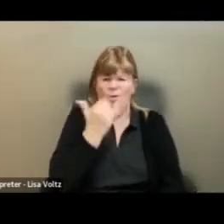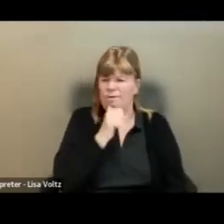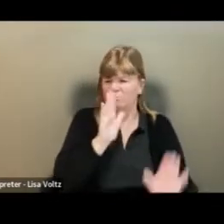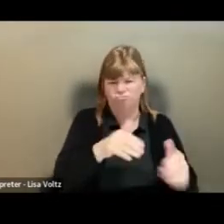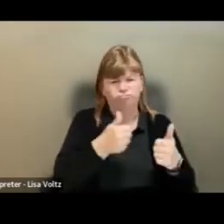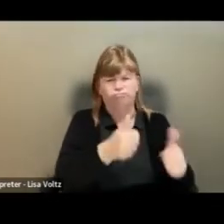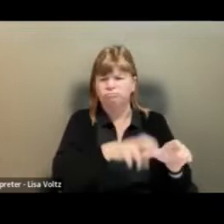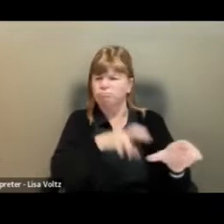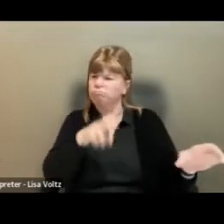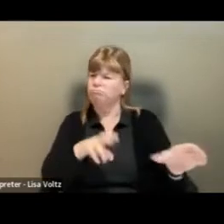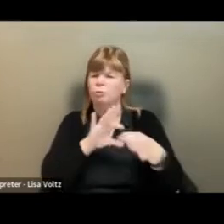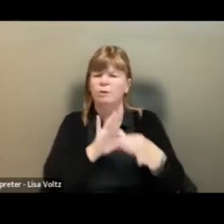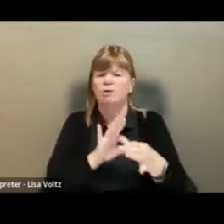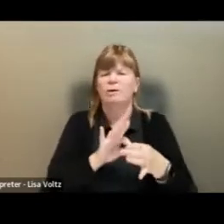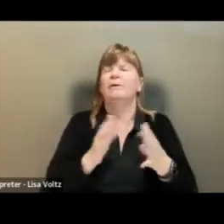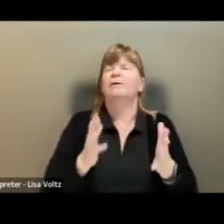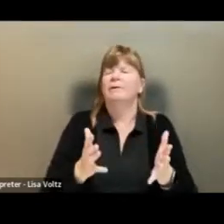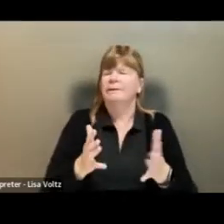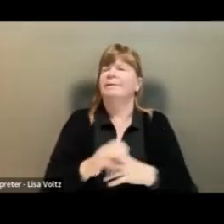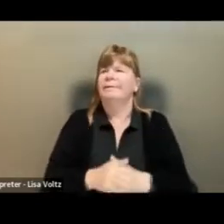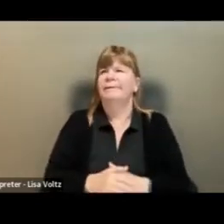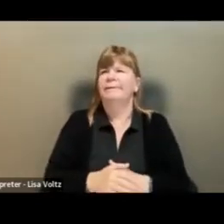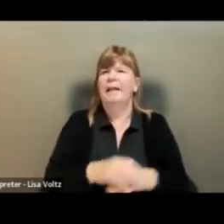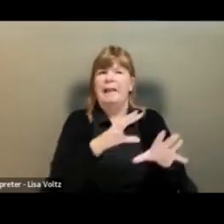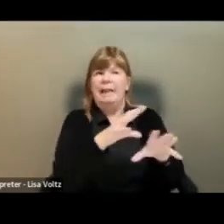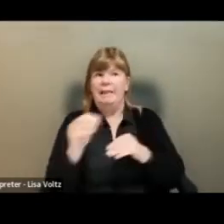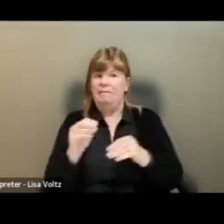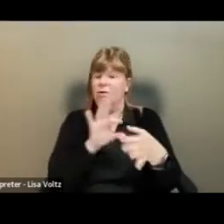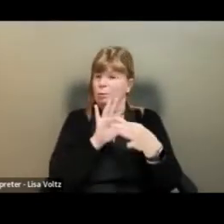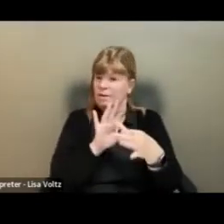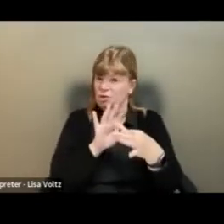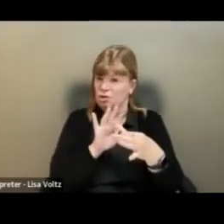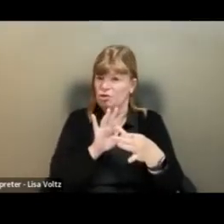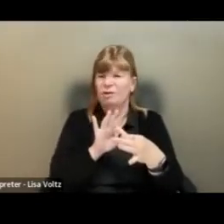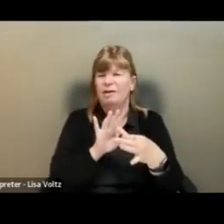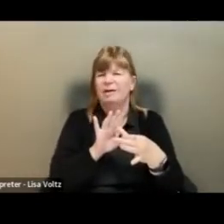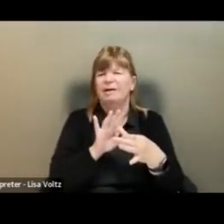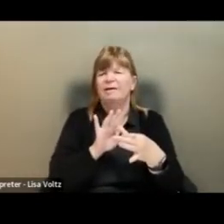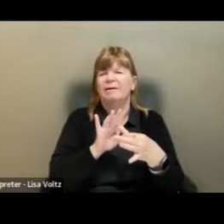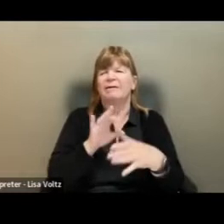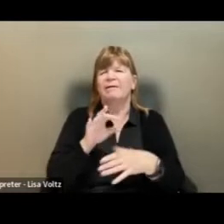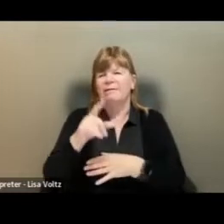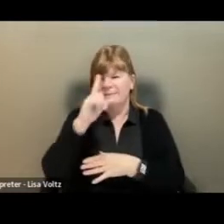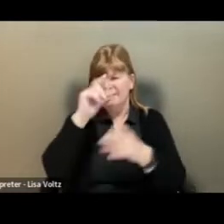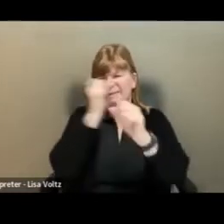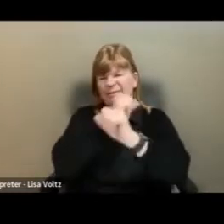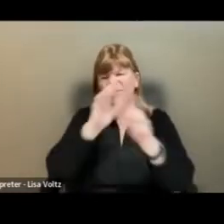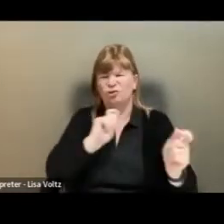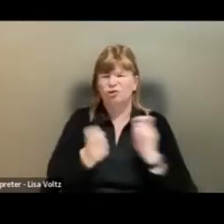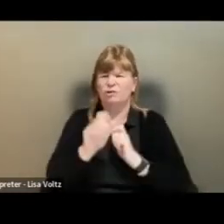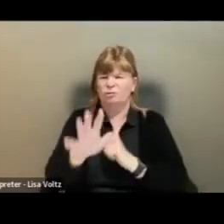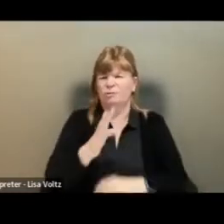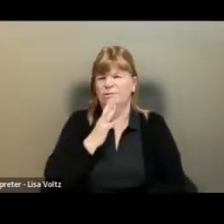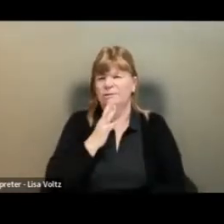leave relationships? I think it's leaving a relationship. I would like us to think about possibly changing our language around. We think